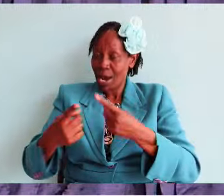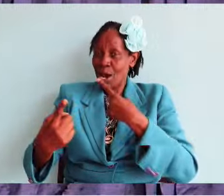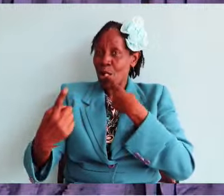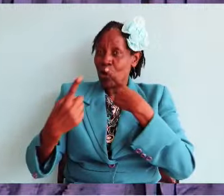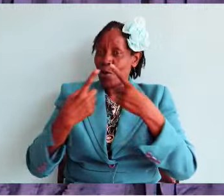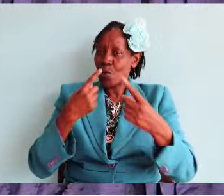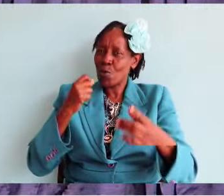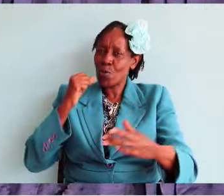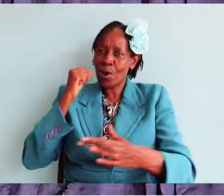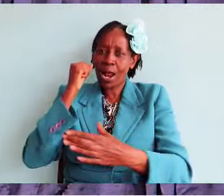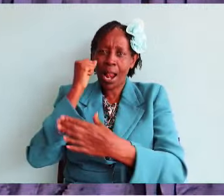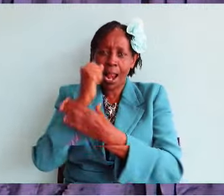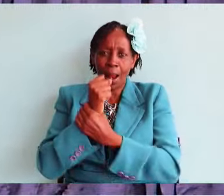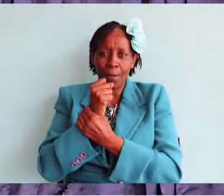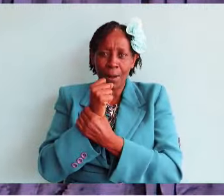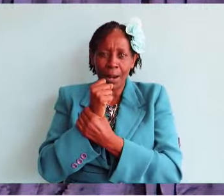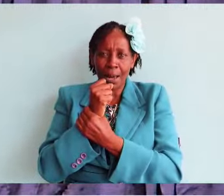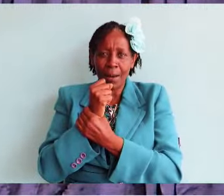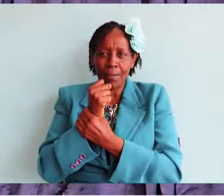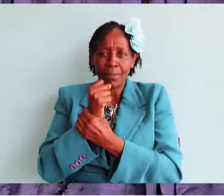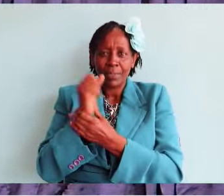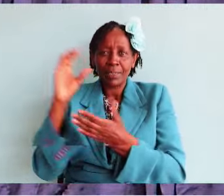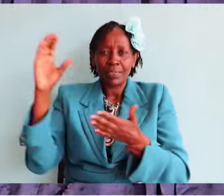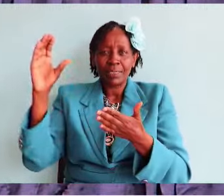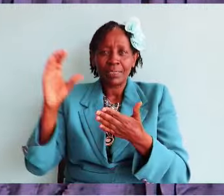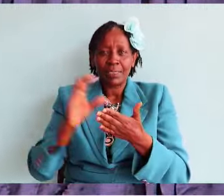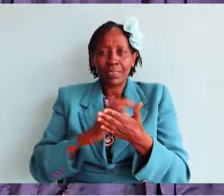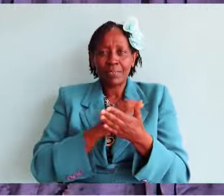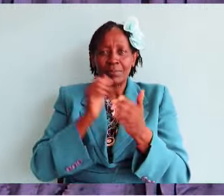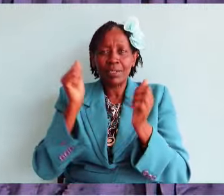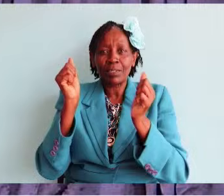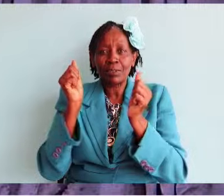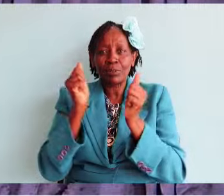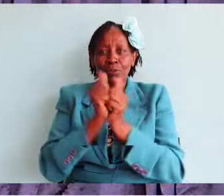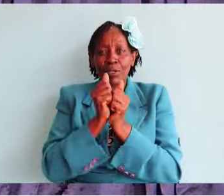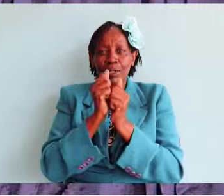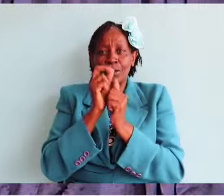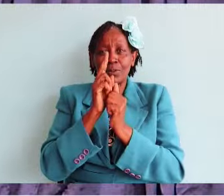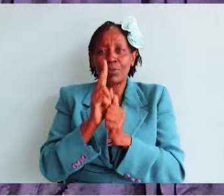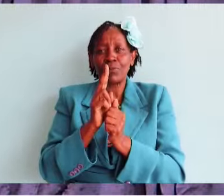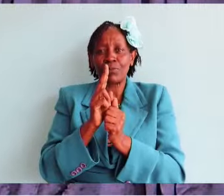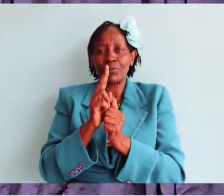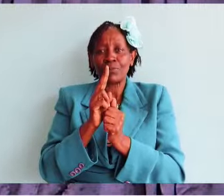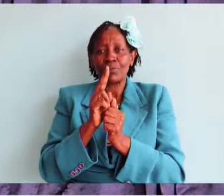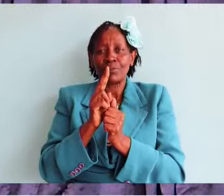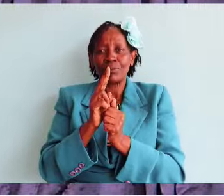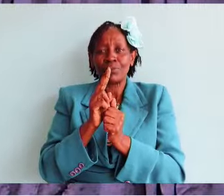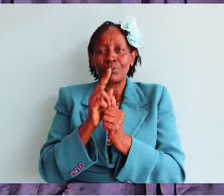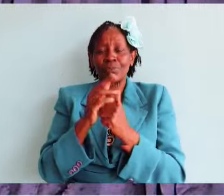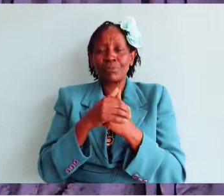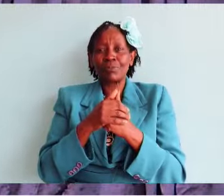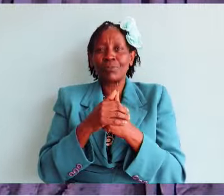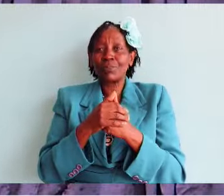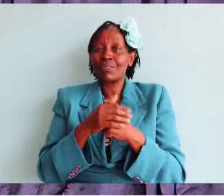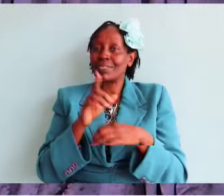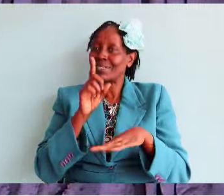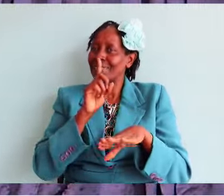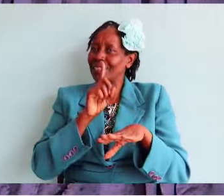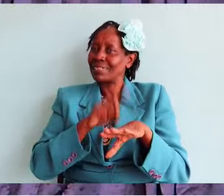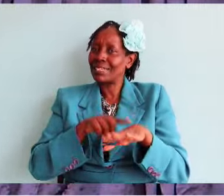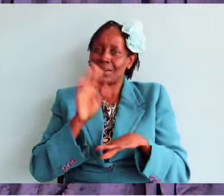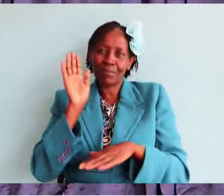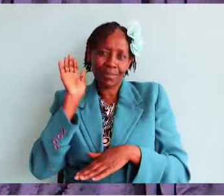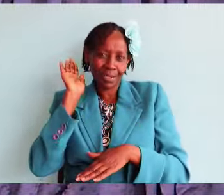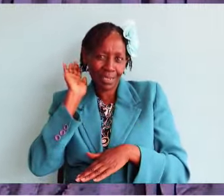12. And the Lord said to Abraham. And I like this statement because when you hear God say,